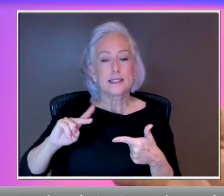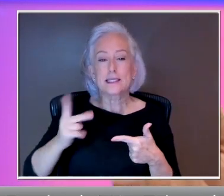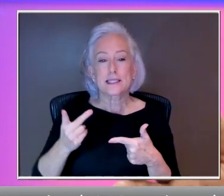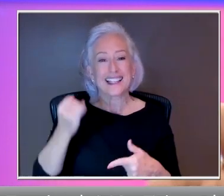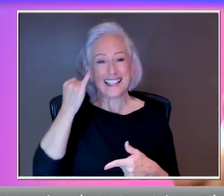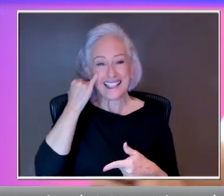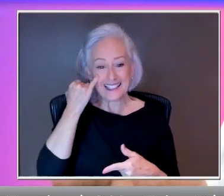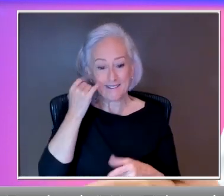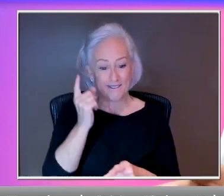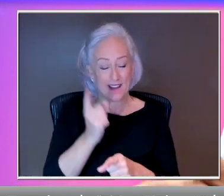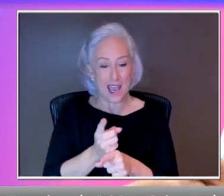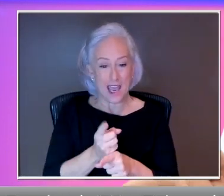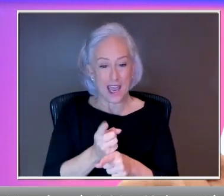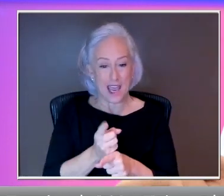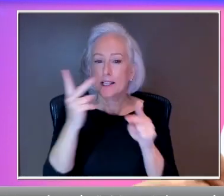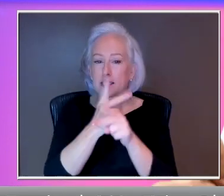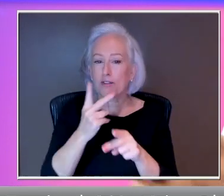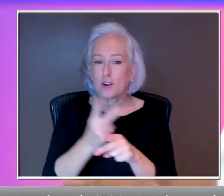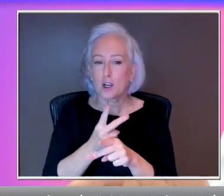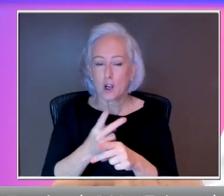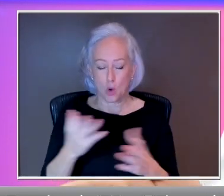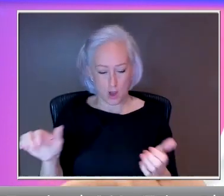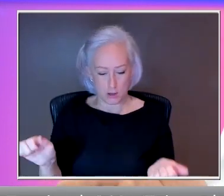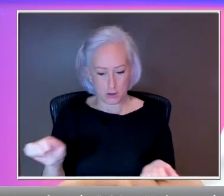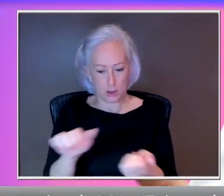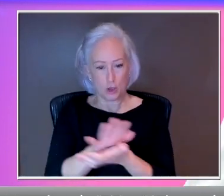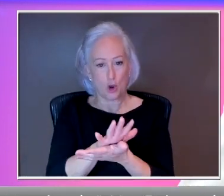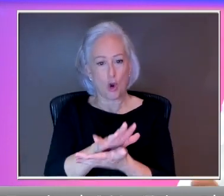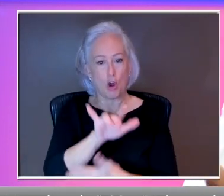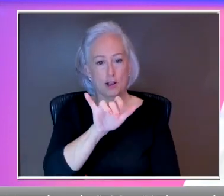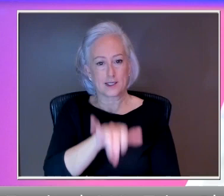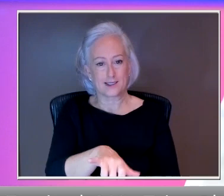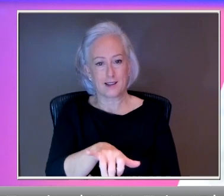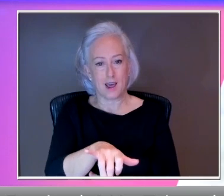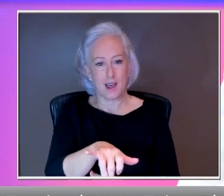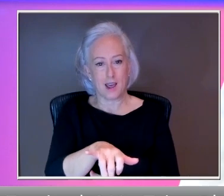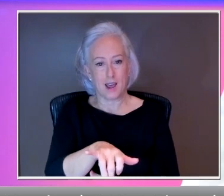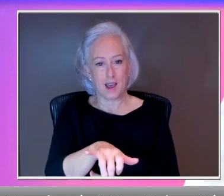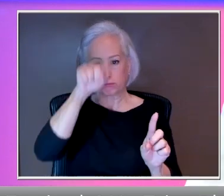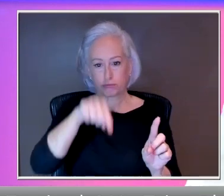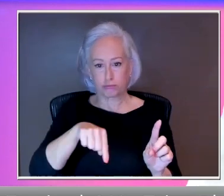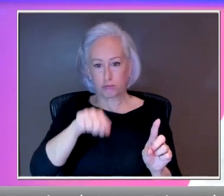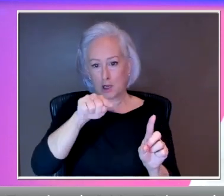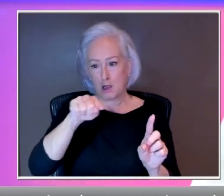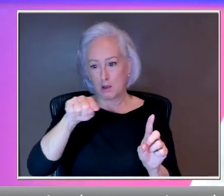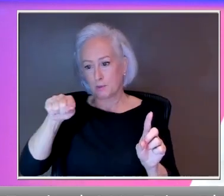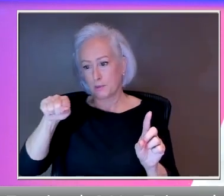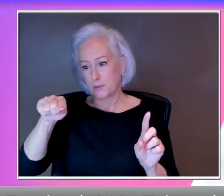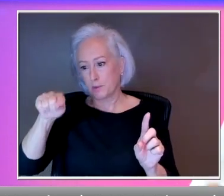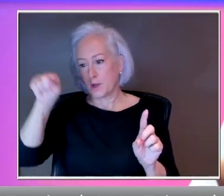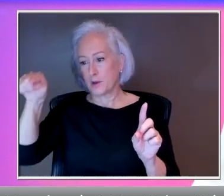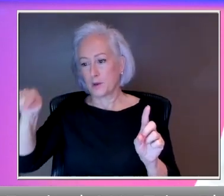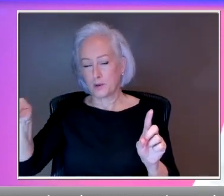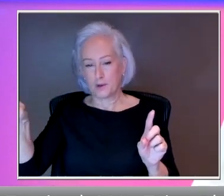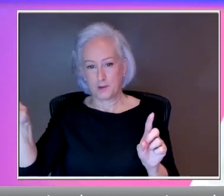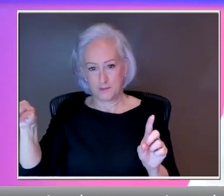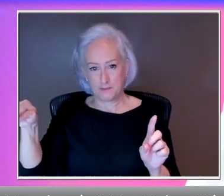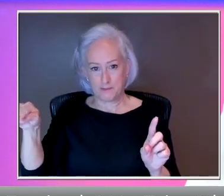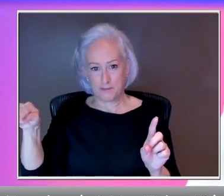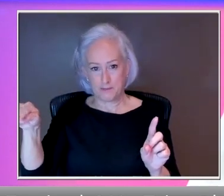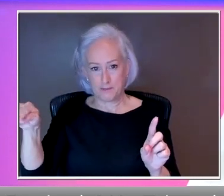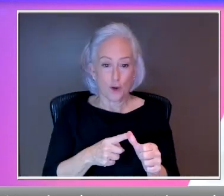to figure out what could be the causes of the long QT. There's two forms of long QT. One of them is an acquired